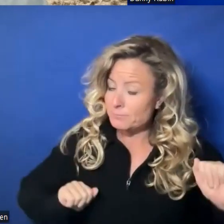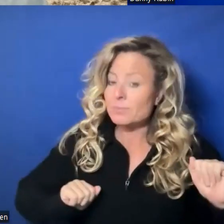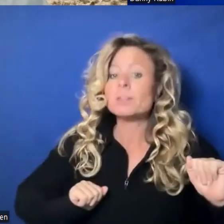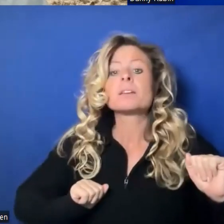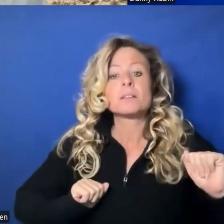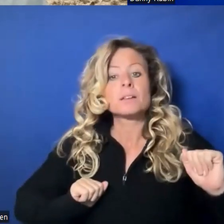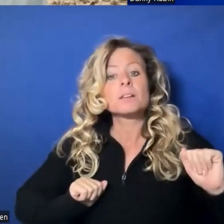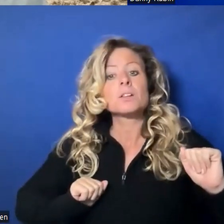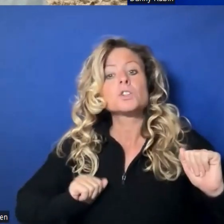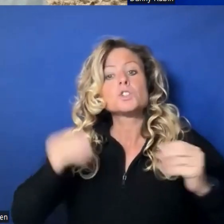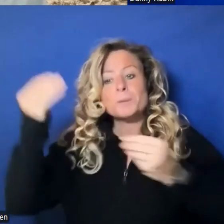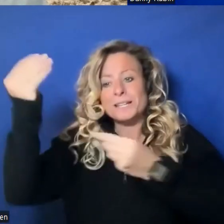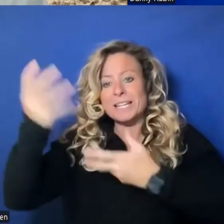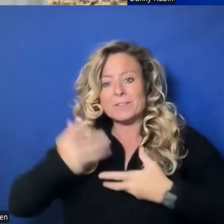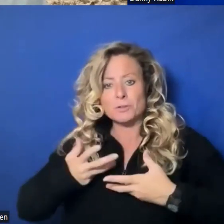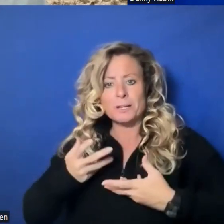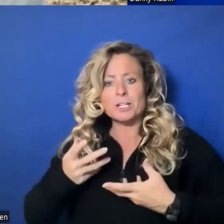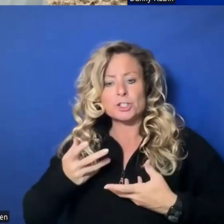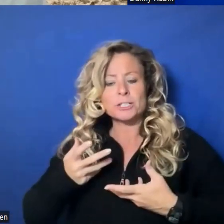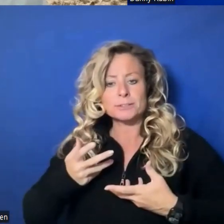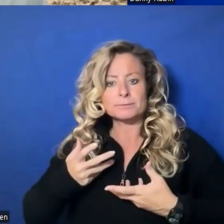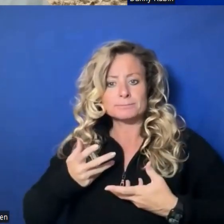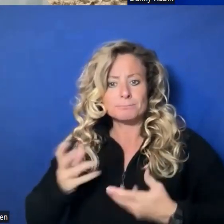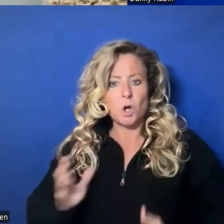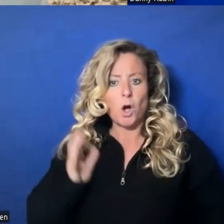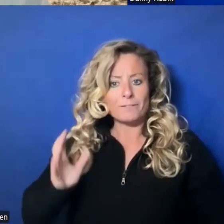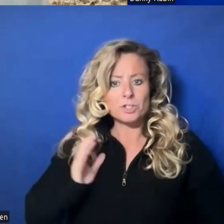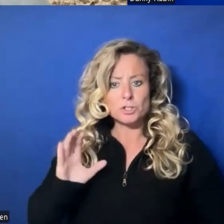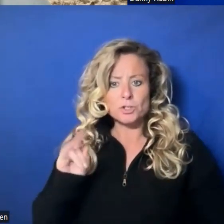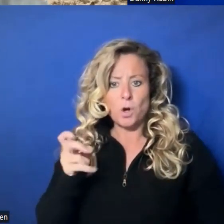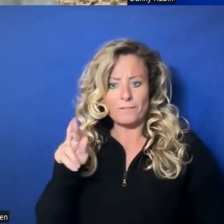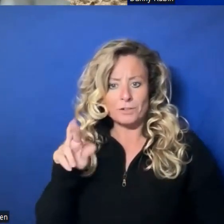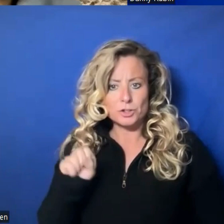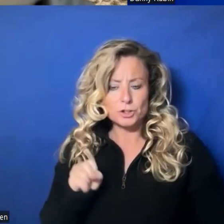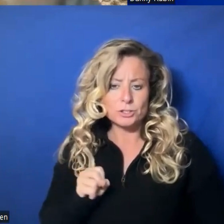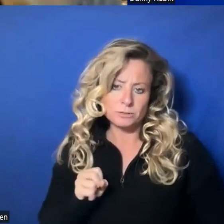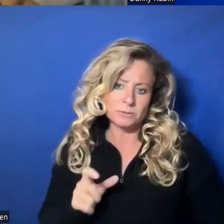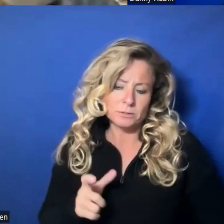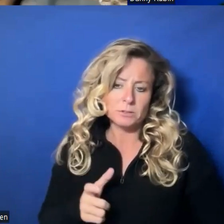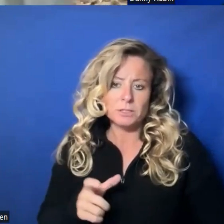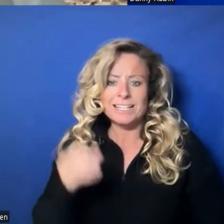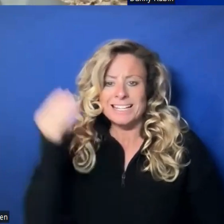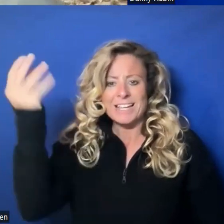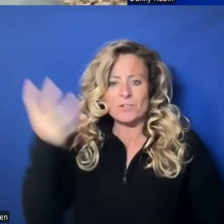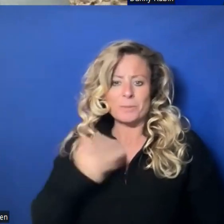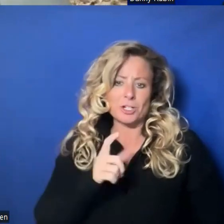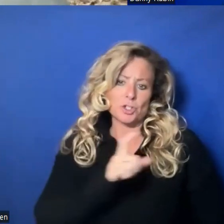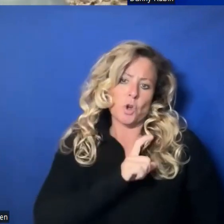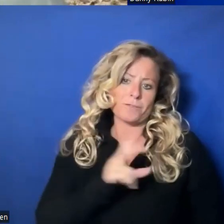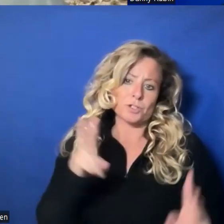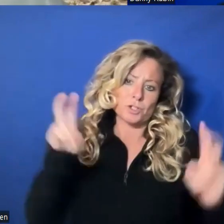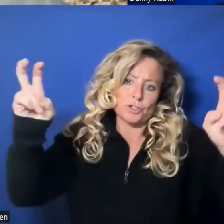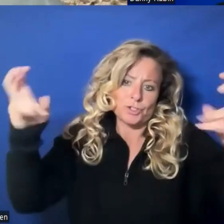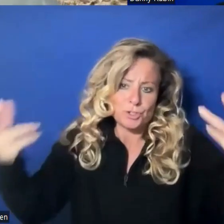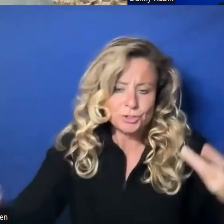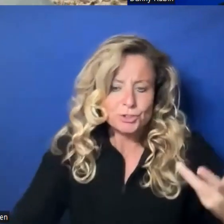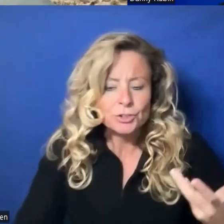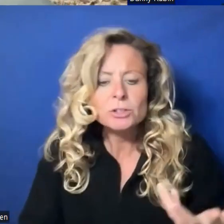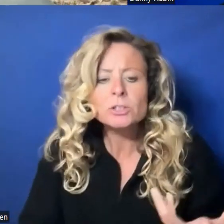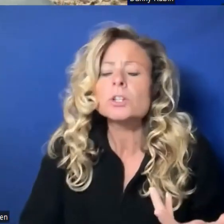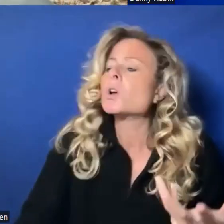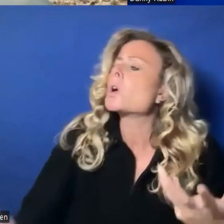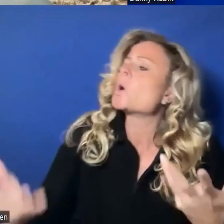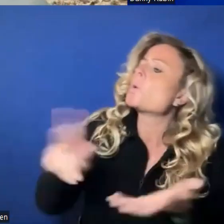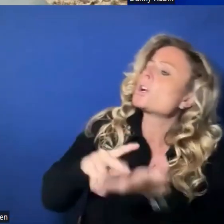be information officers. Really. I mean, yes, What does because that mean? Go further. Like, what does an information